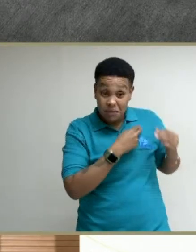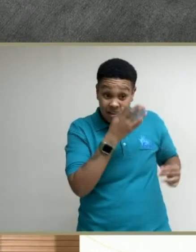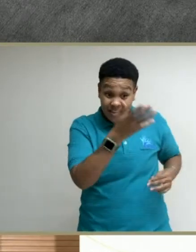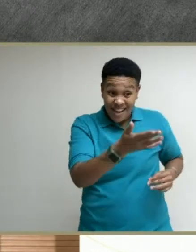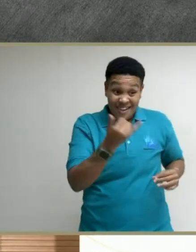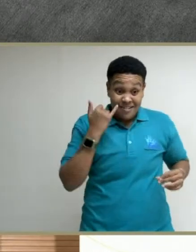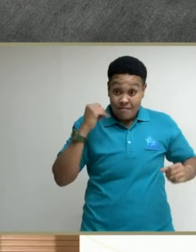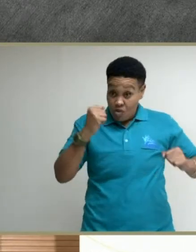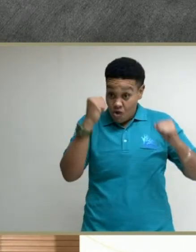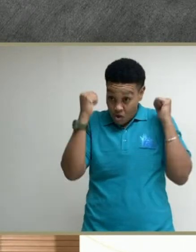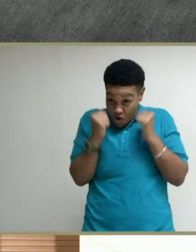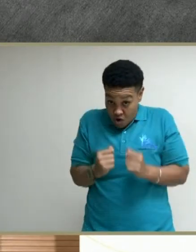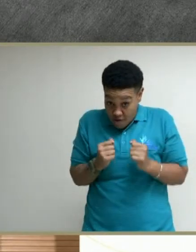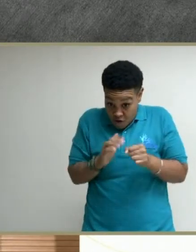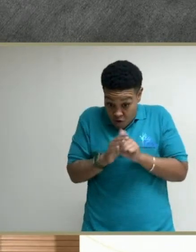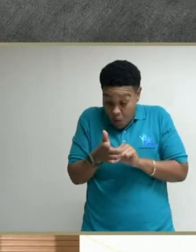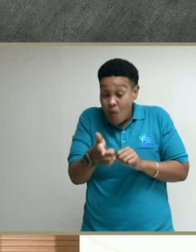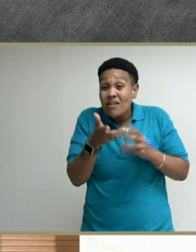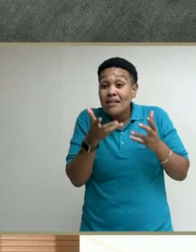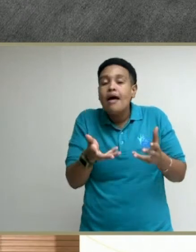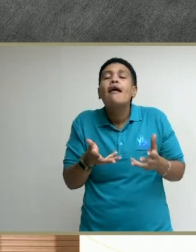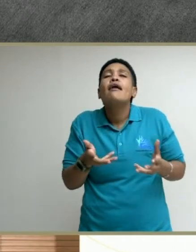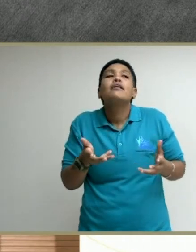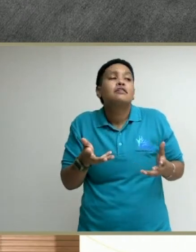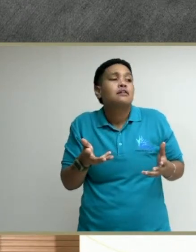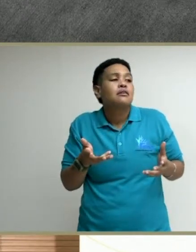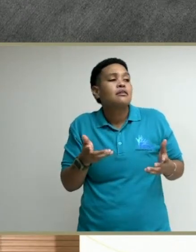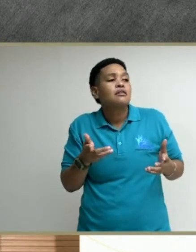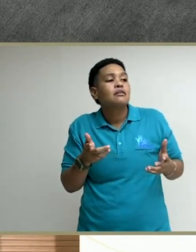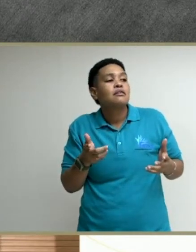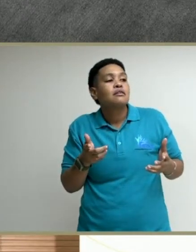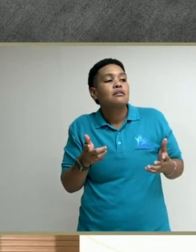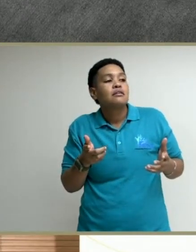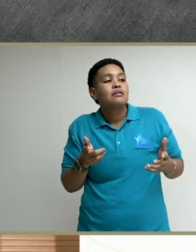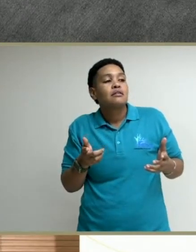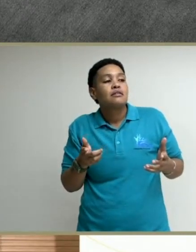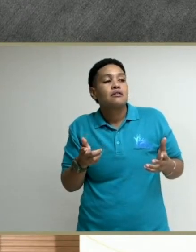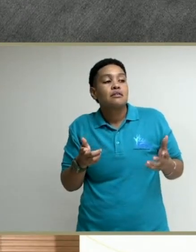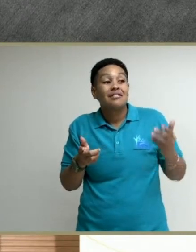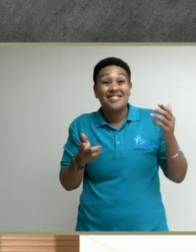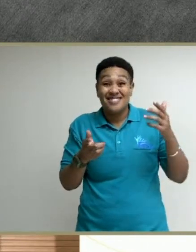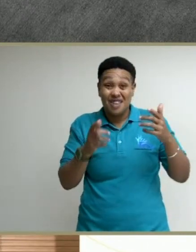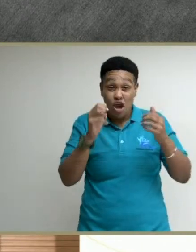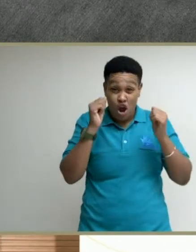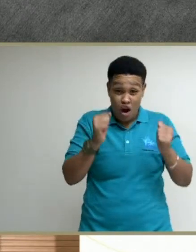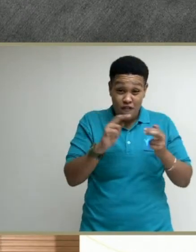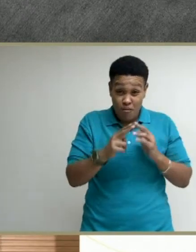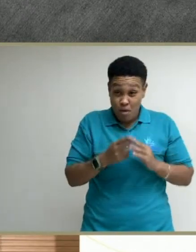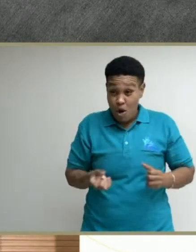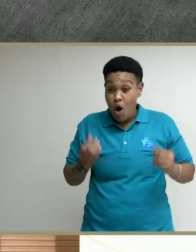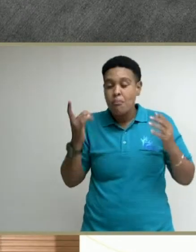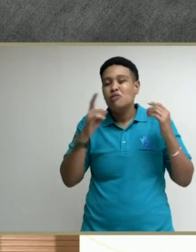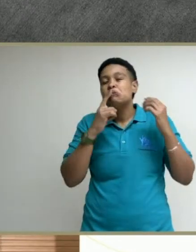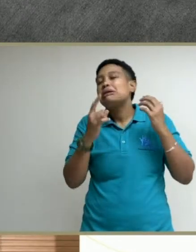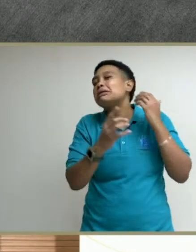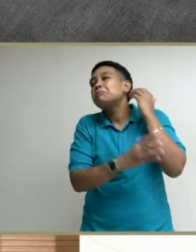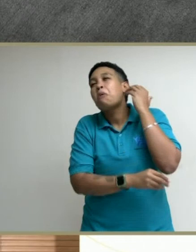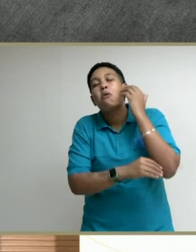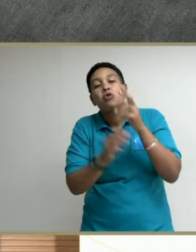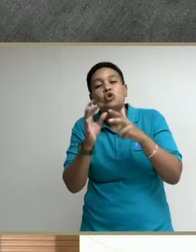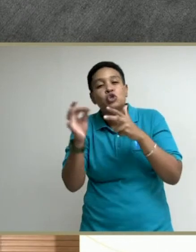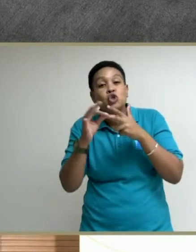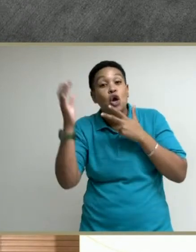of confirmed cases is the poorer choice here, because again, we say that that is